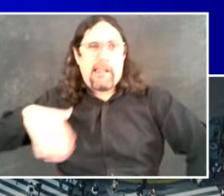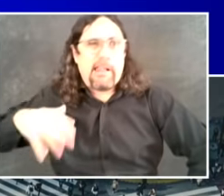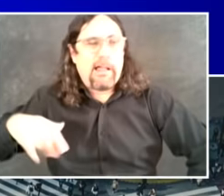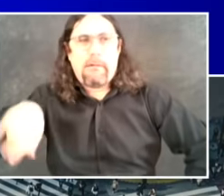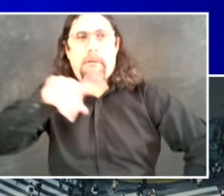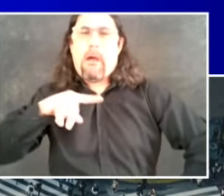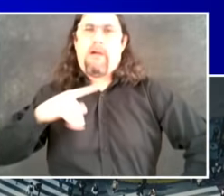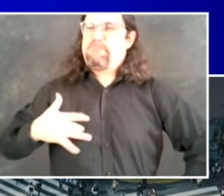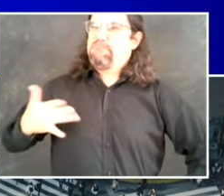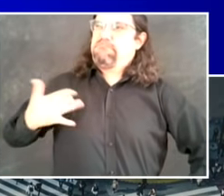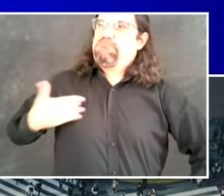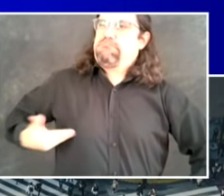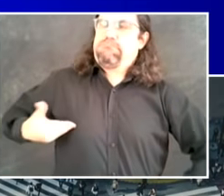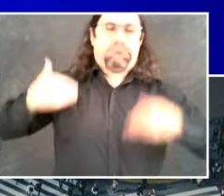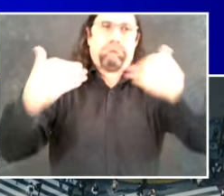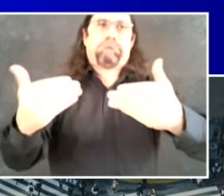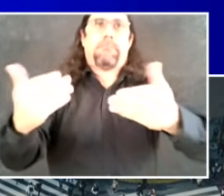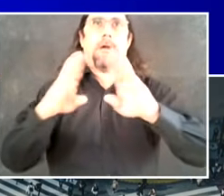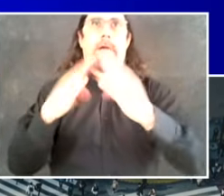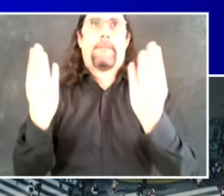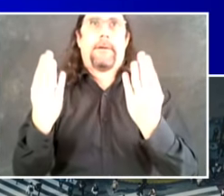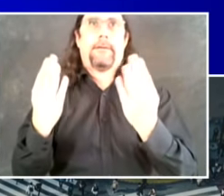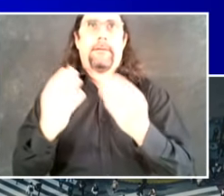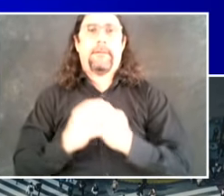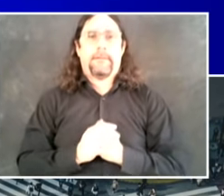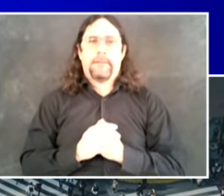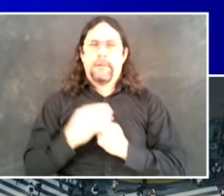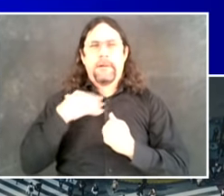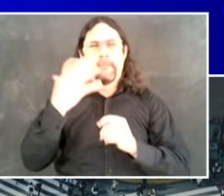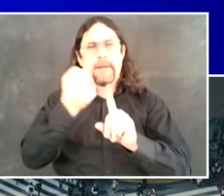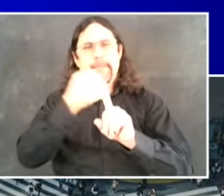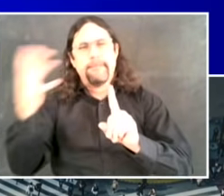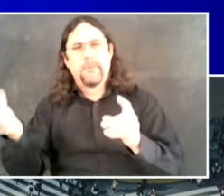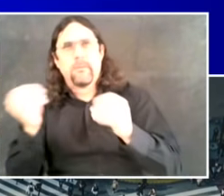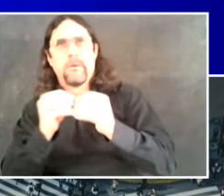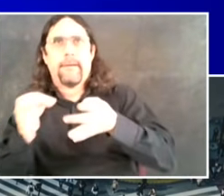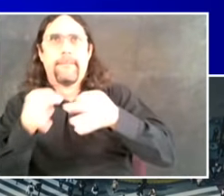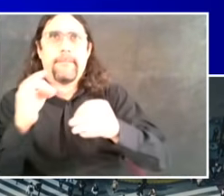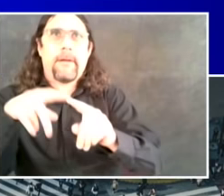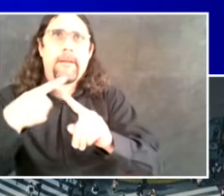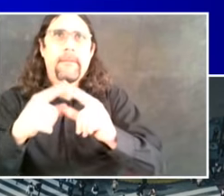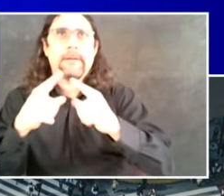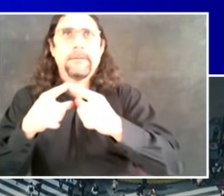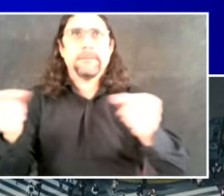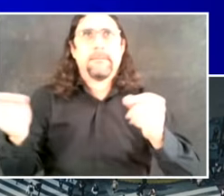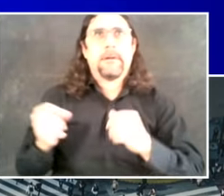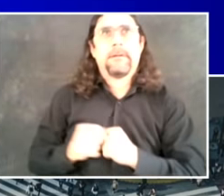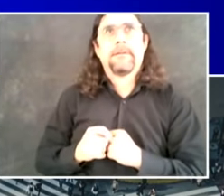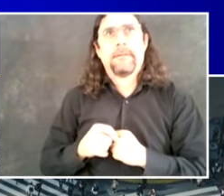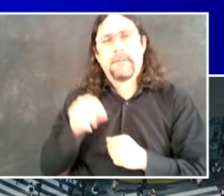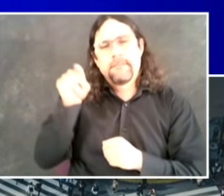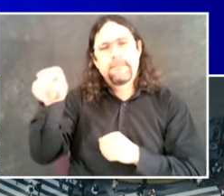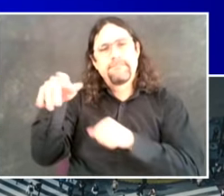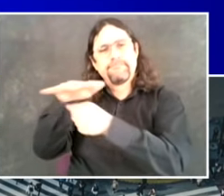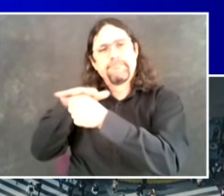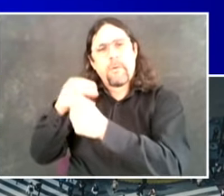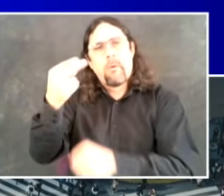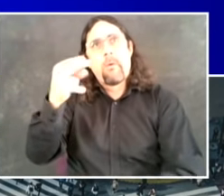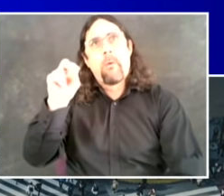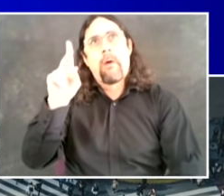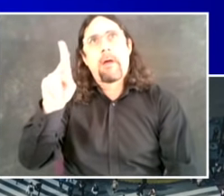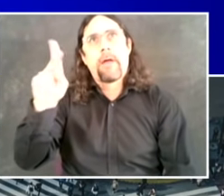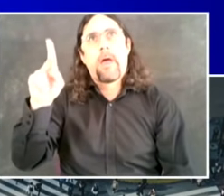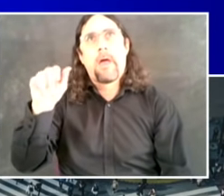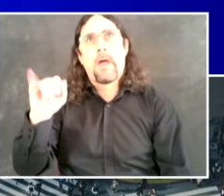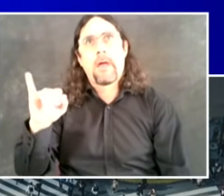initially experience with the coronavirus. And then late in February, after having only about 70 cases, this